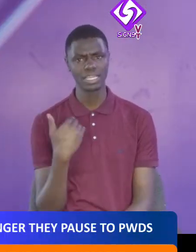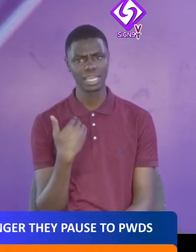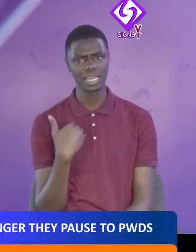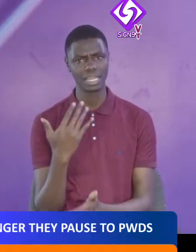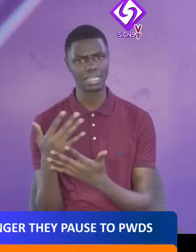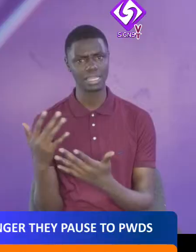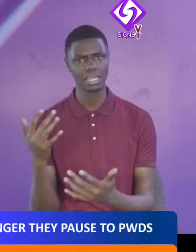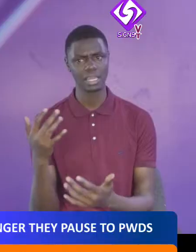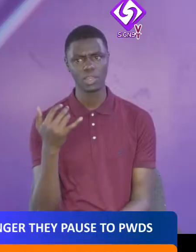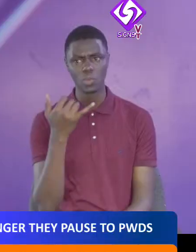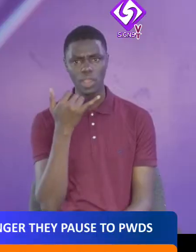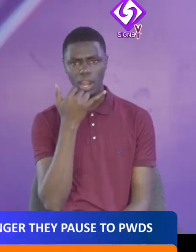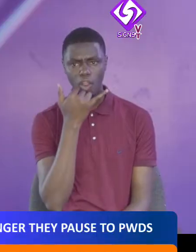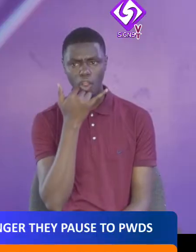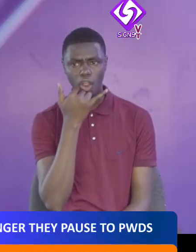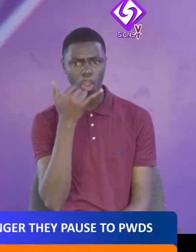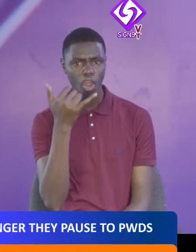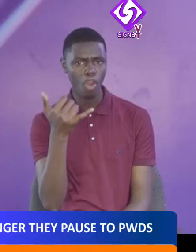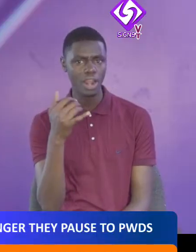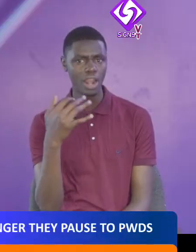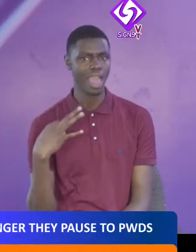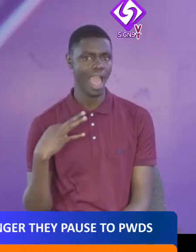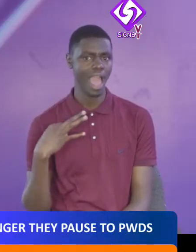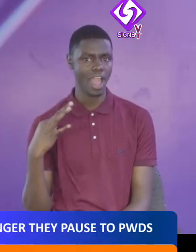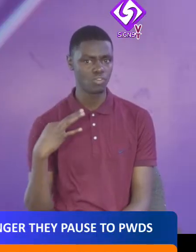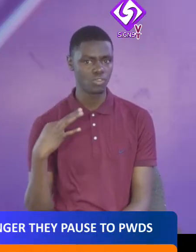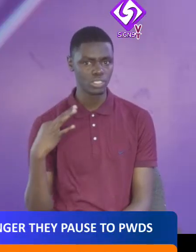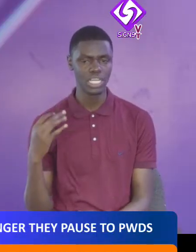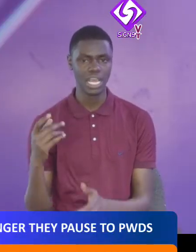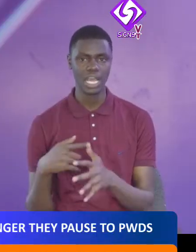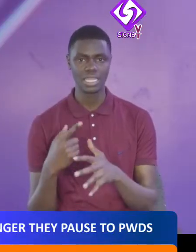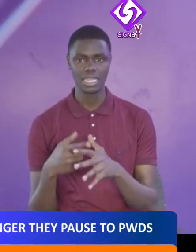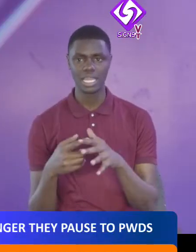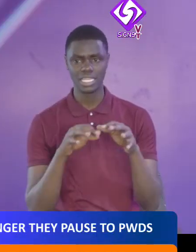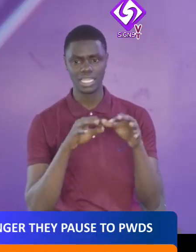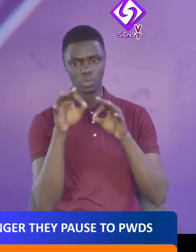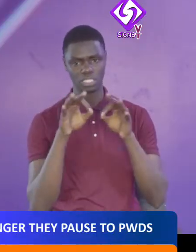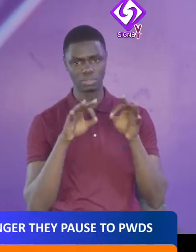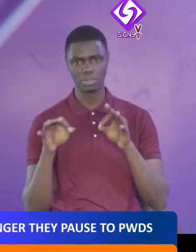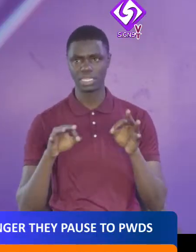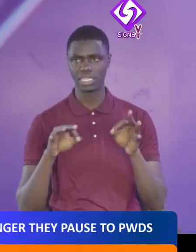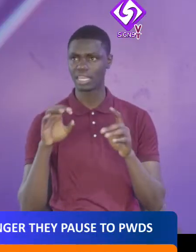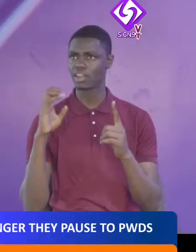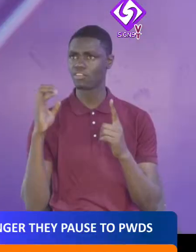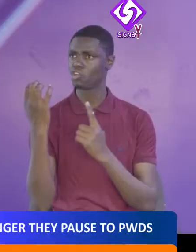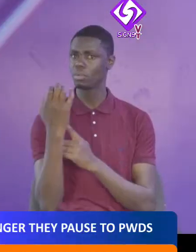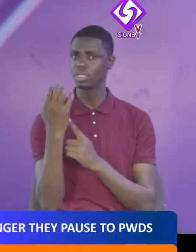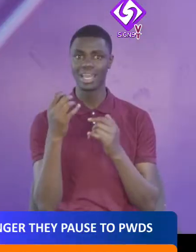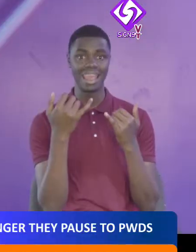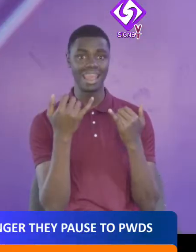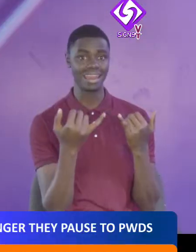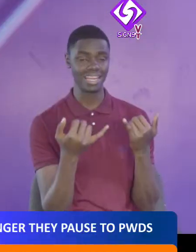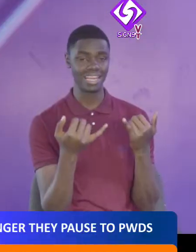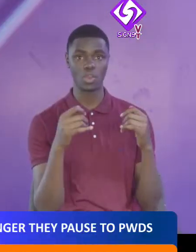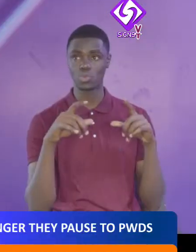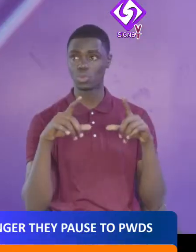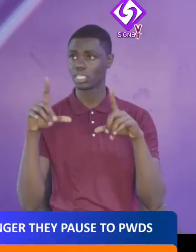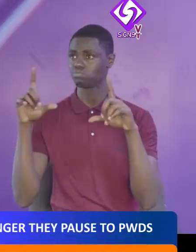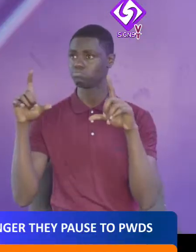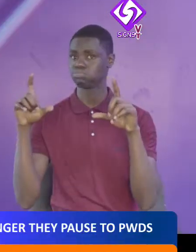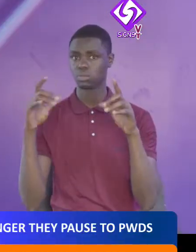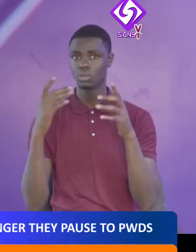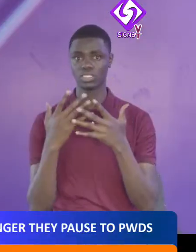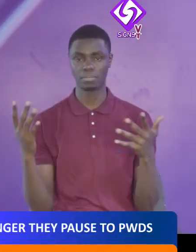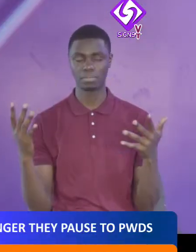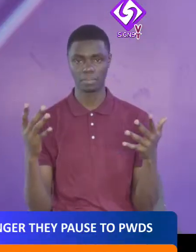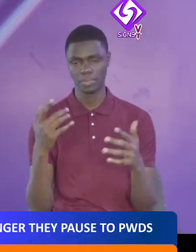call a volunteer and they would describe the scene for you. Right now, I can just take a picture of something,